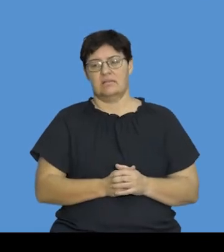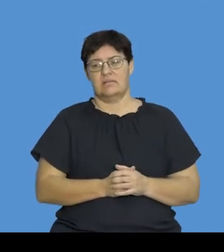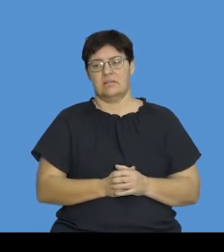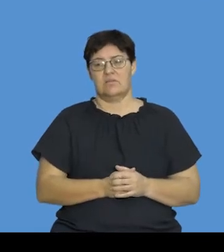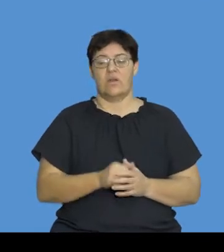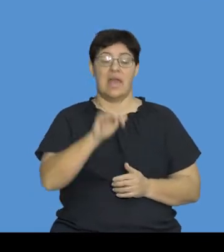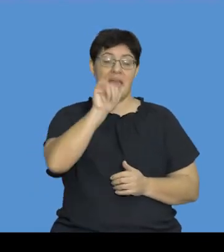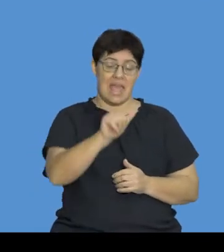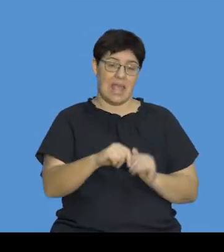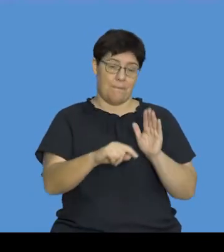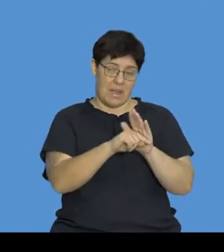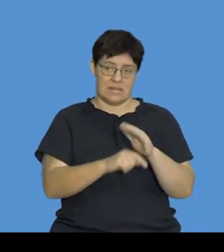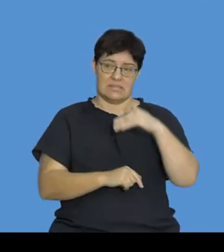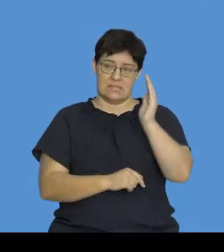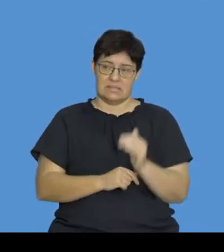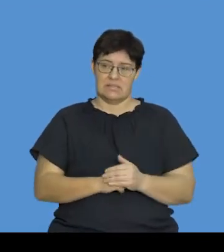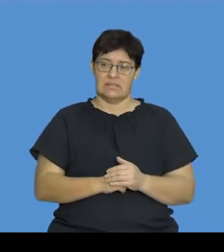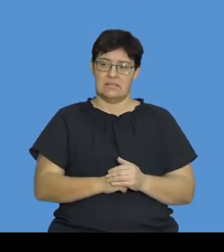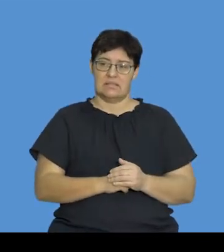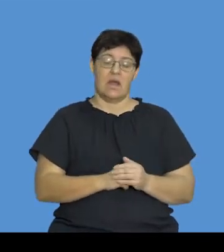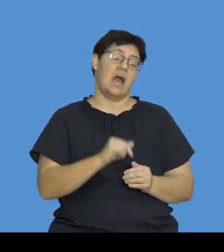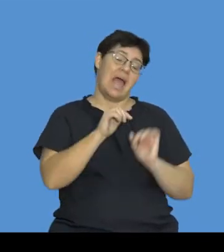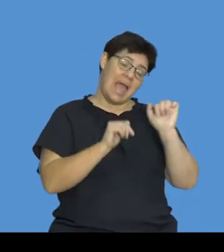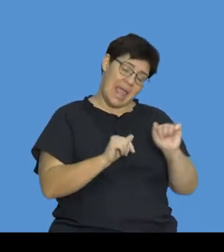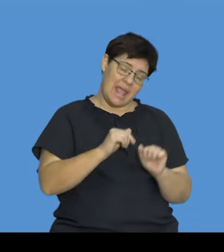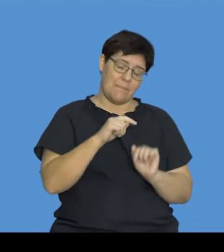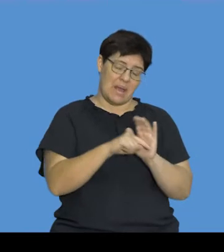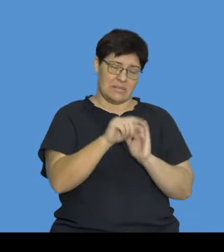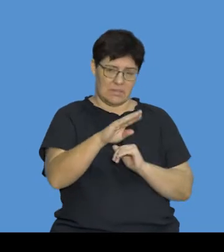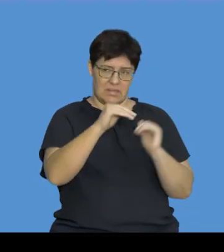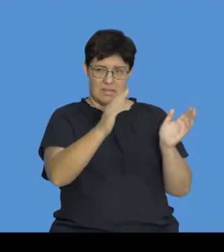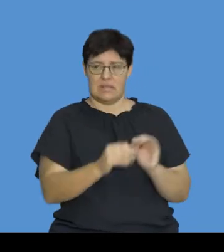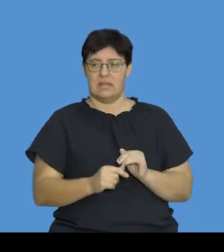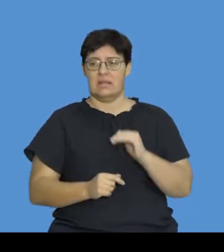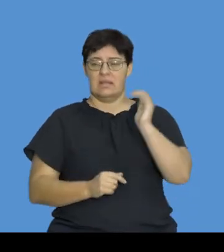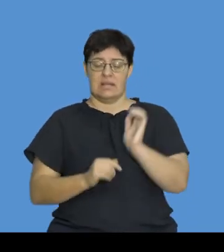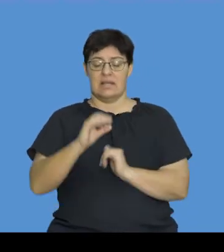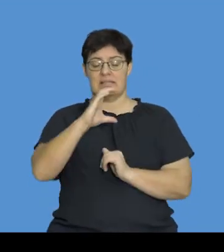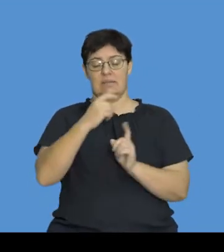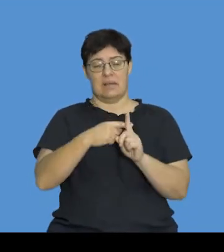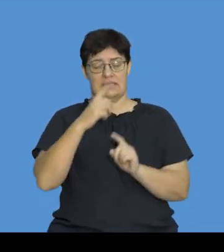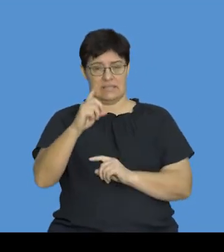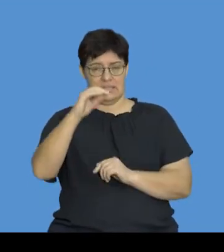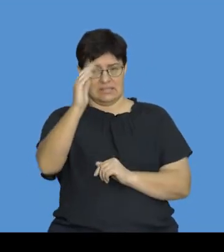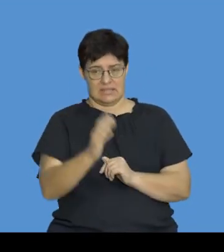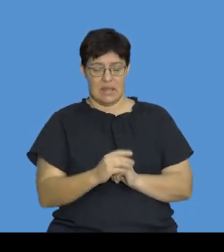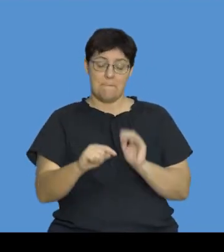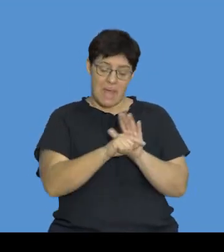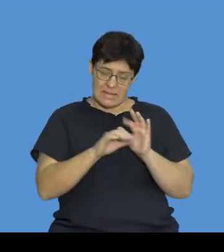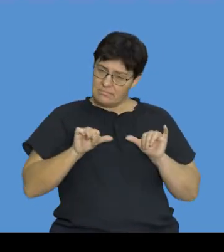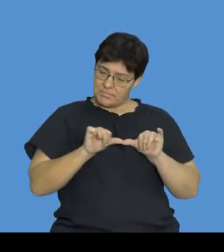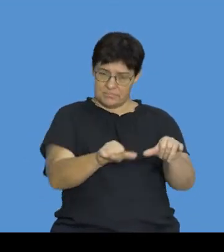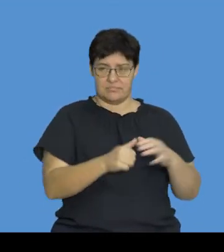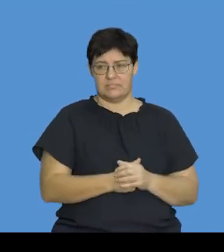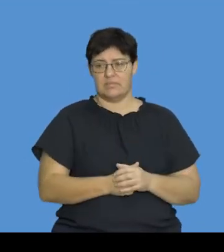had A minus B into C plus D, I would still maintain this minus. So